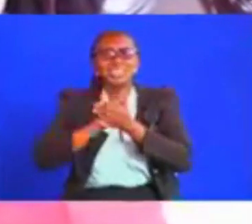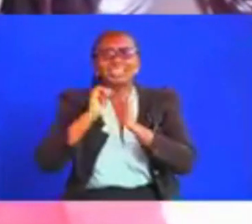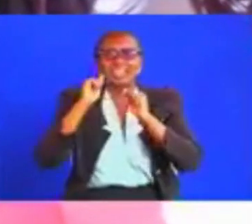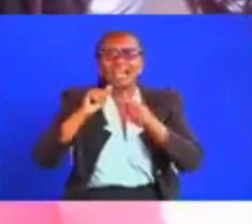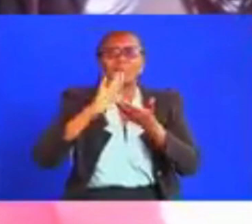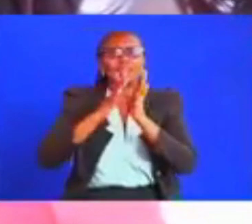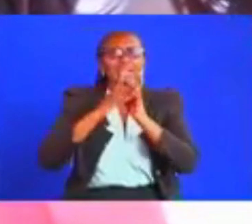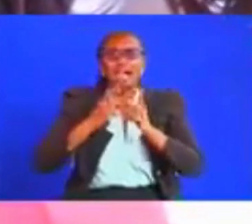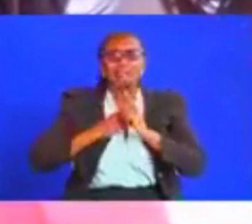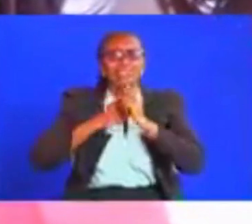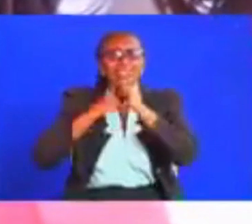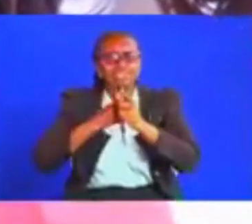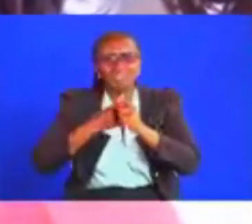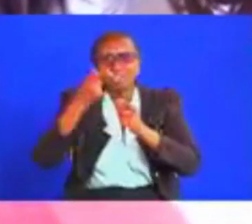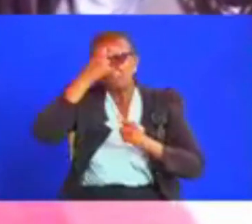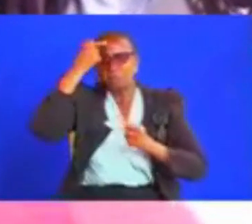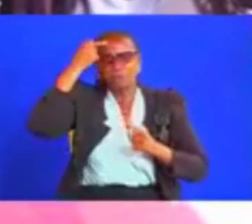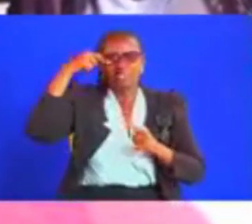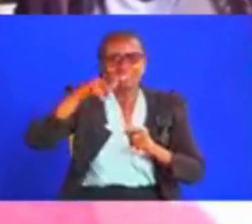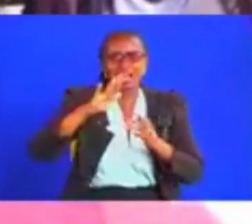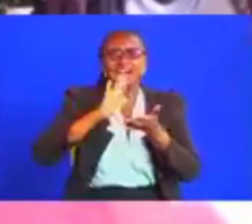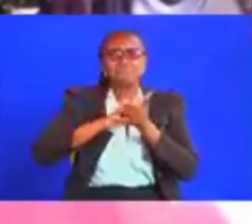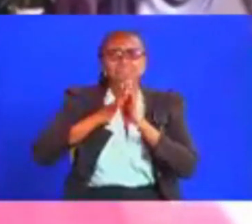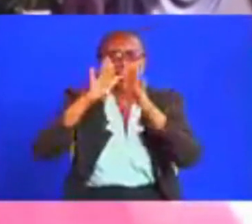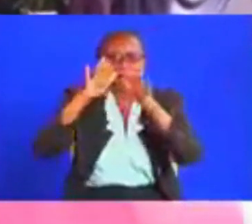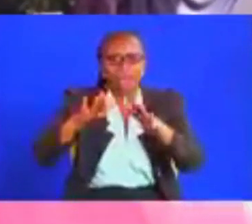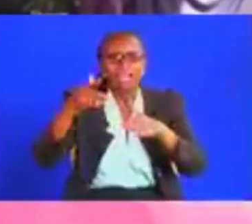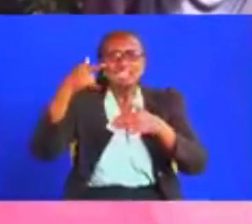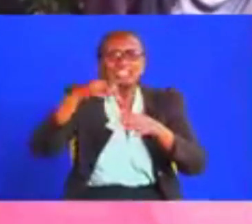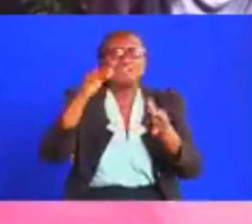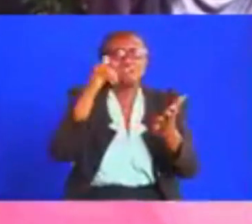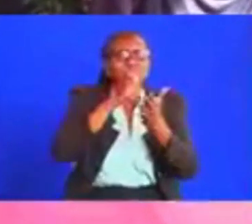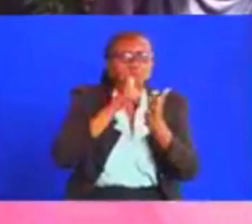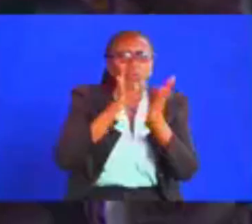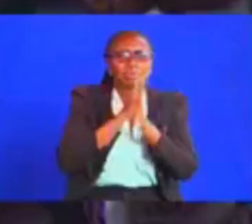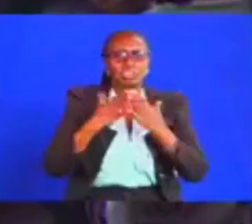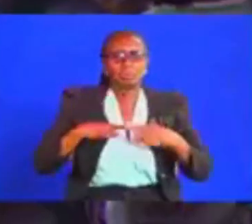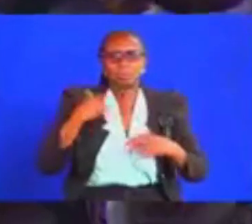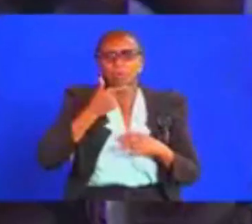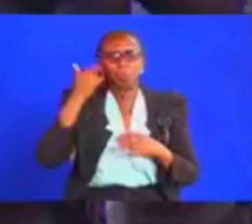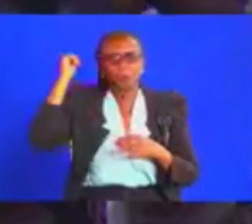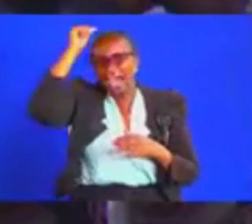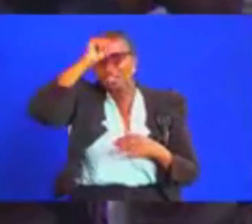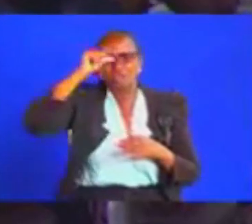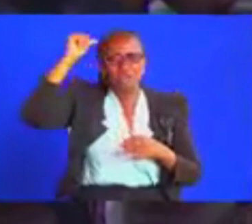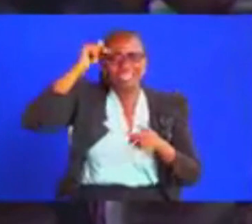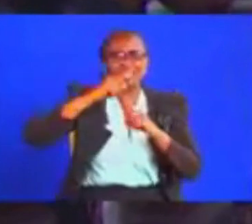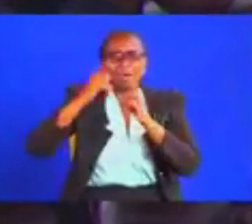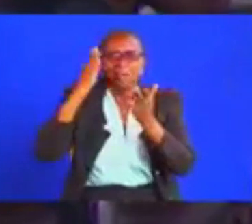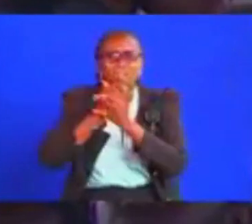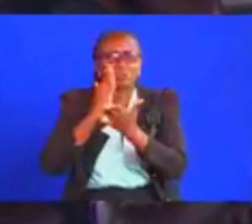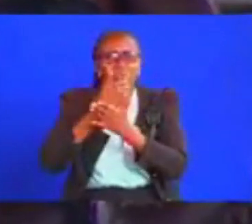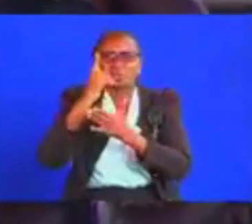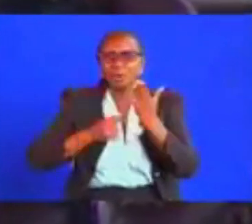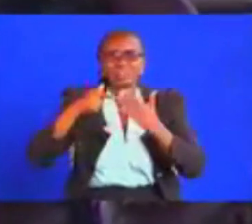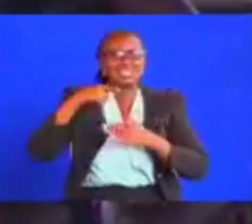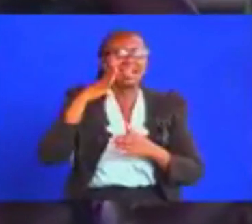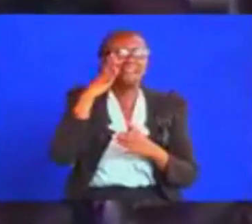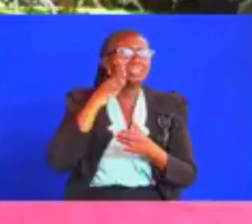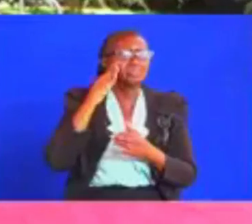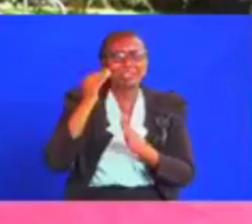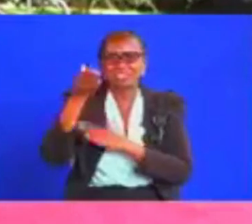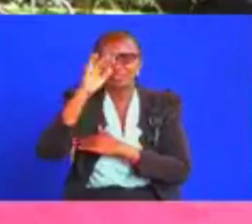for the longevity of their stay, they were incorporated among those who oil was poured upon. But the truth is that they've not encountered the